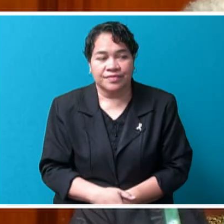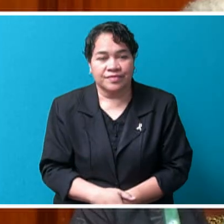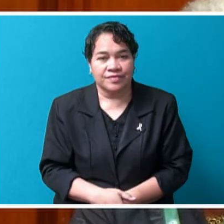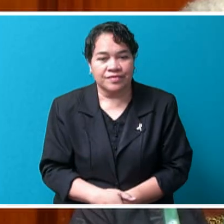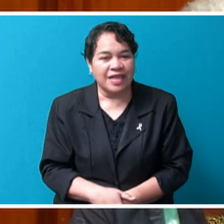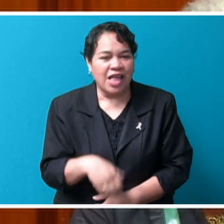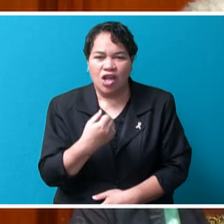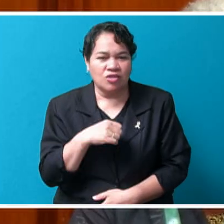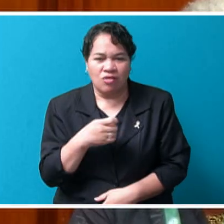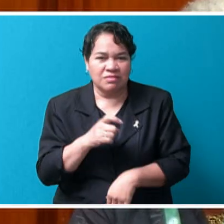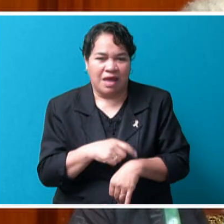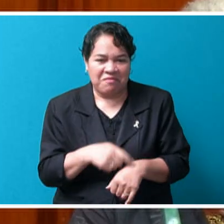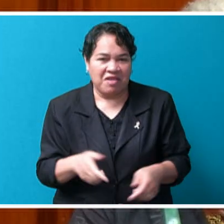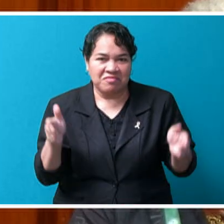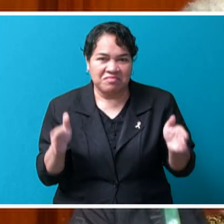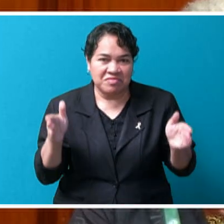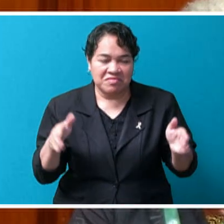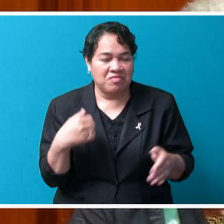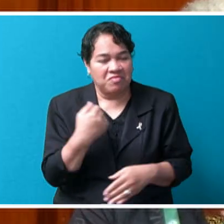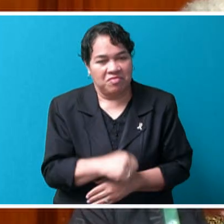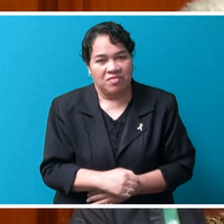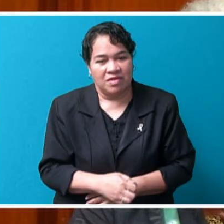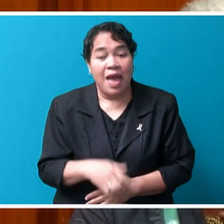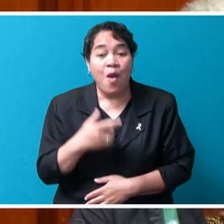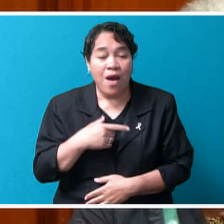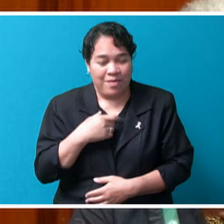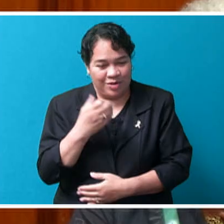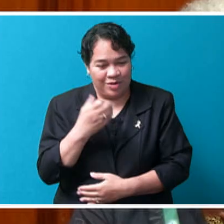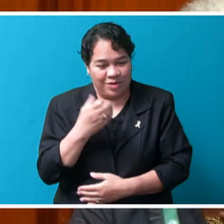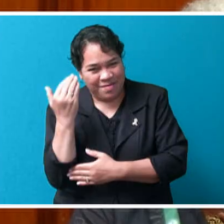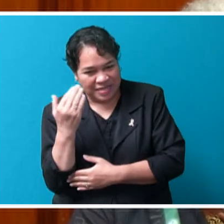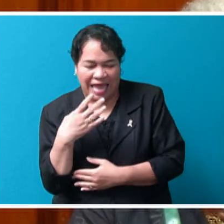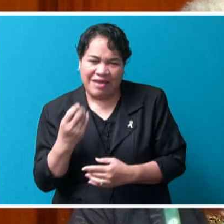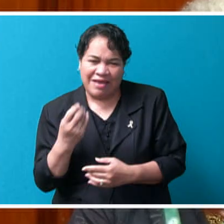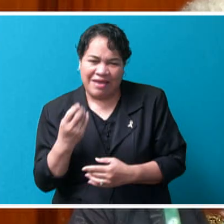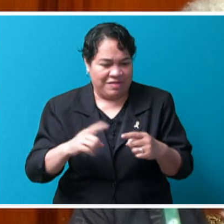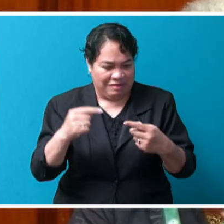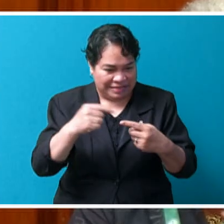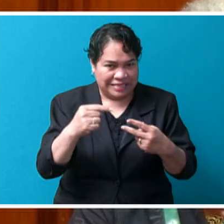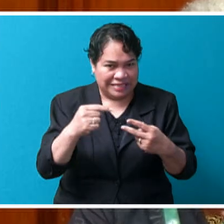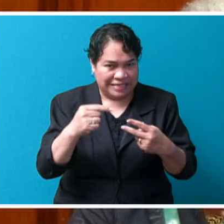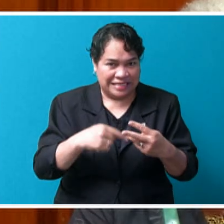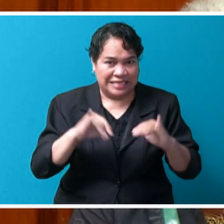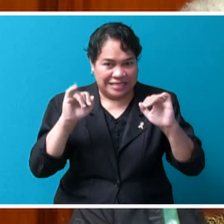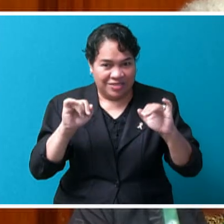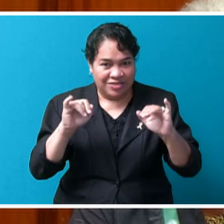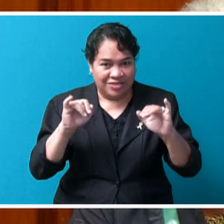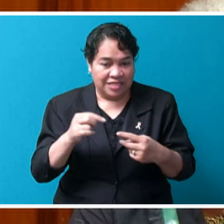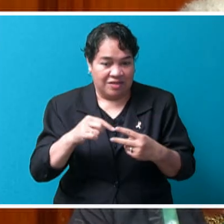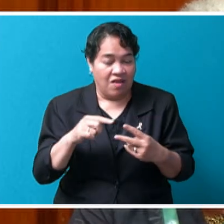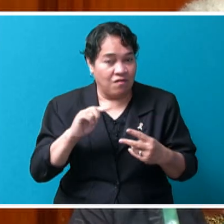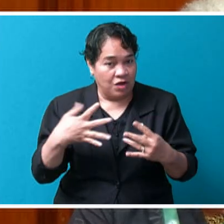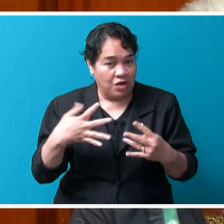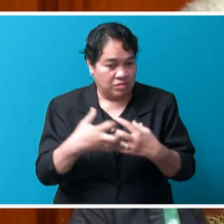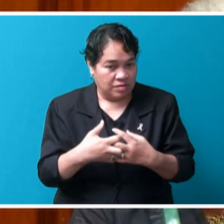fixed time frame, as it depends on various factors. And those claims are subject to